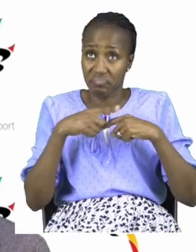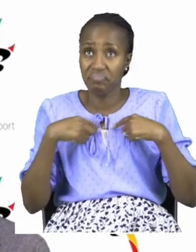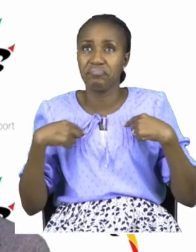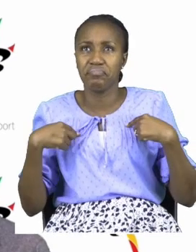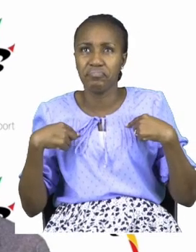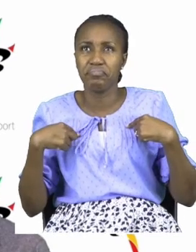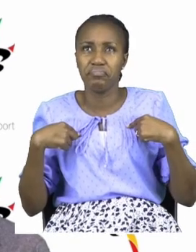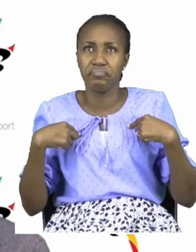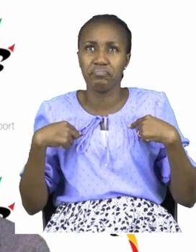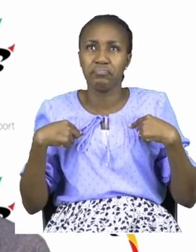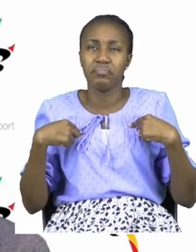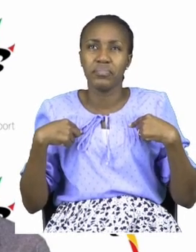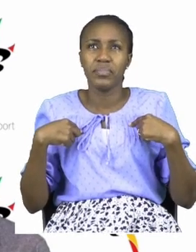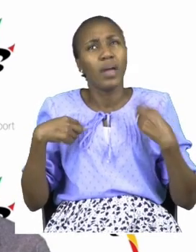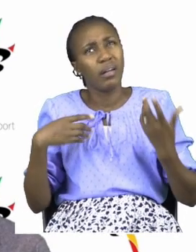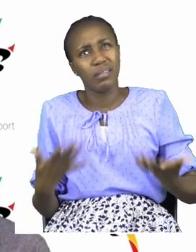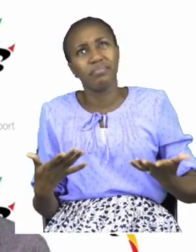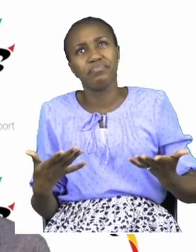Because tennis being